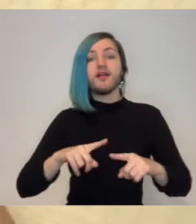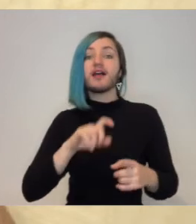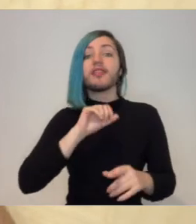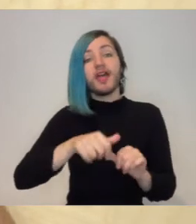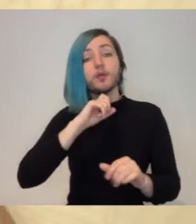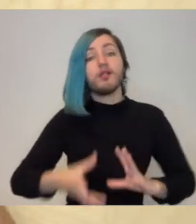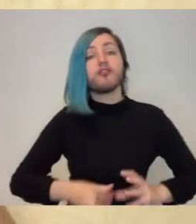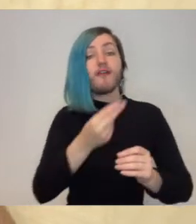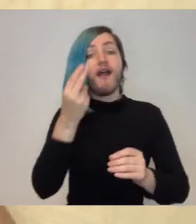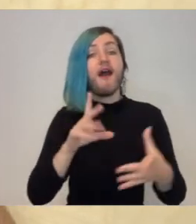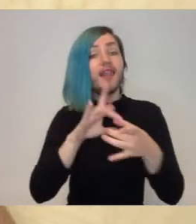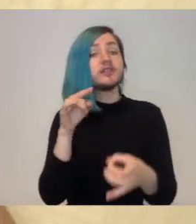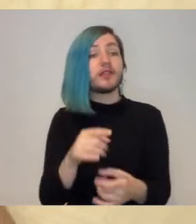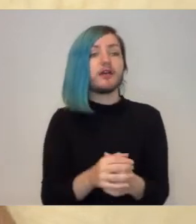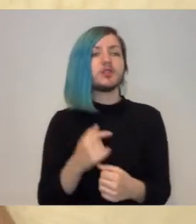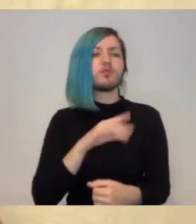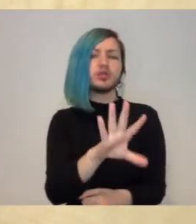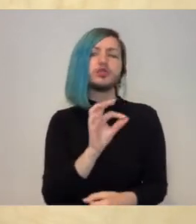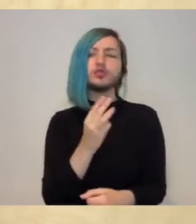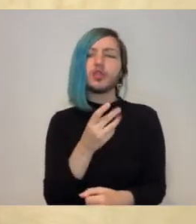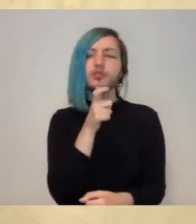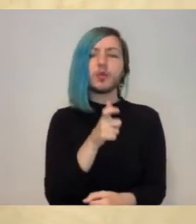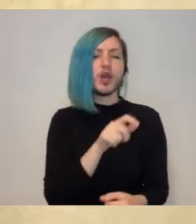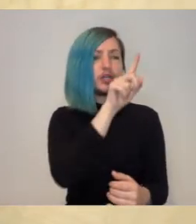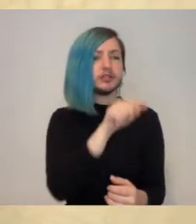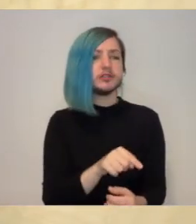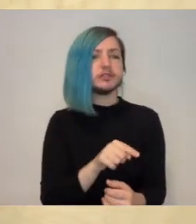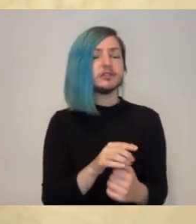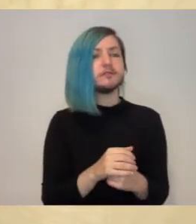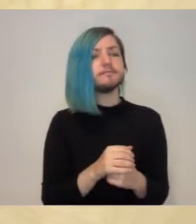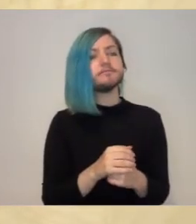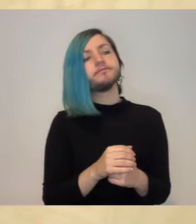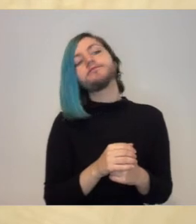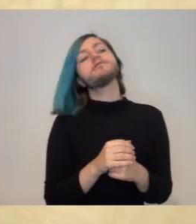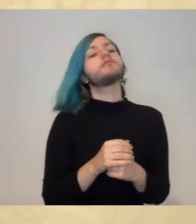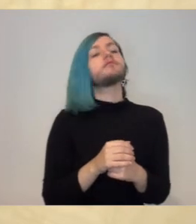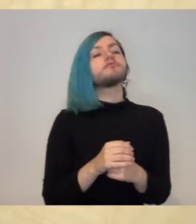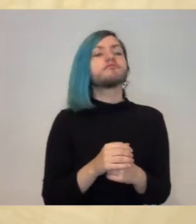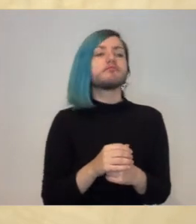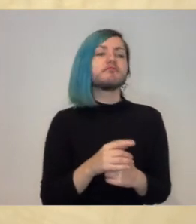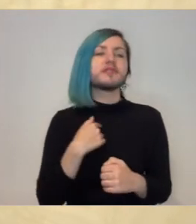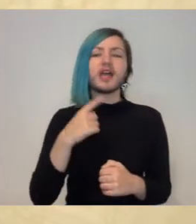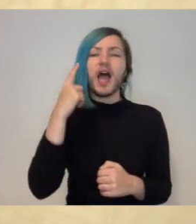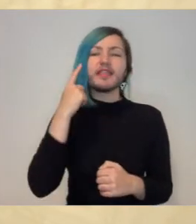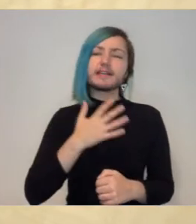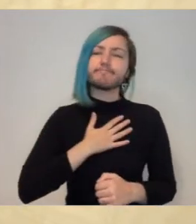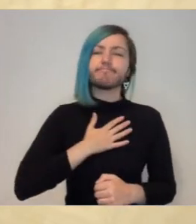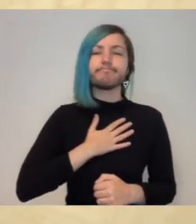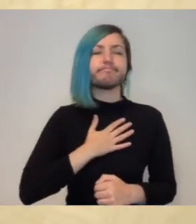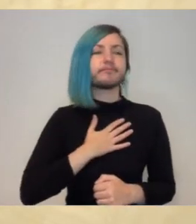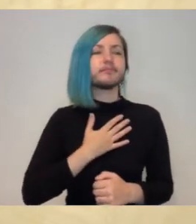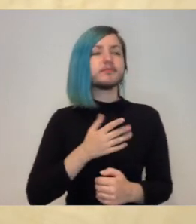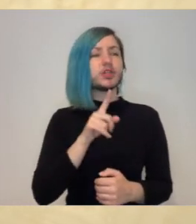based on that. So I'm just going to choose 3 of these words which I like the idea of feeling. So I